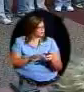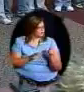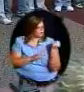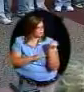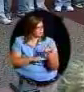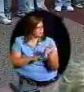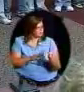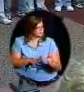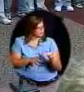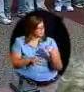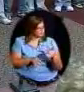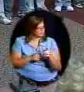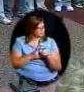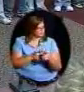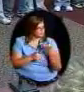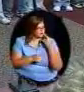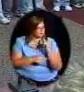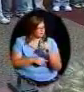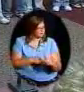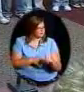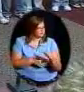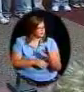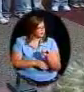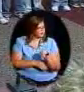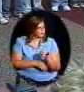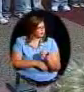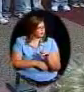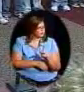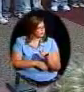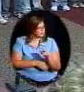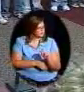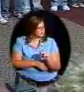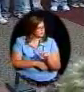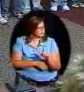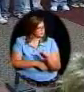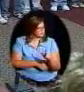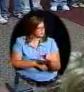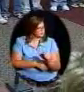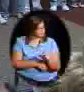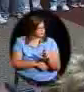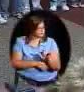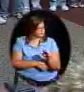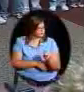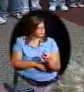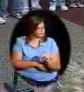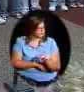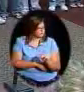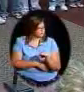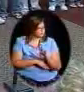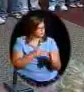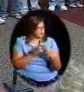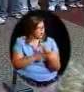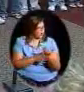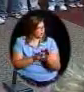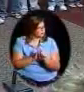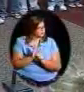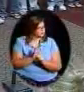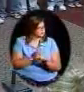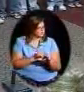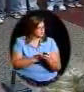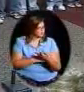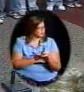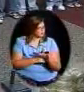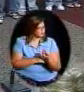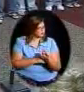was running in form. So Michelle Ingalls. Kendall Grimm, our center fielder, an all-state selection. Kristen Rock, our